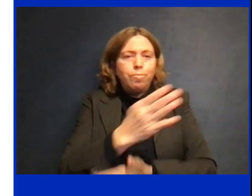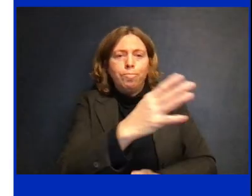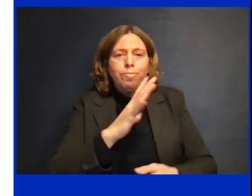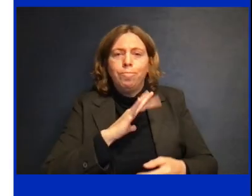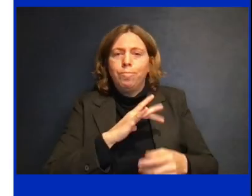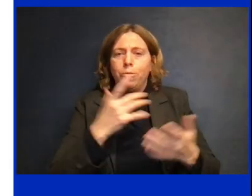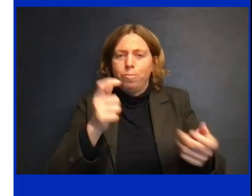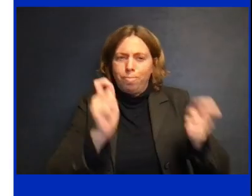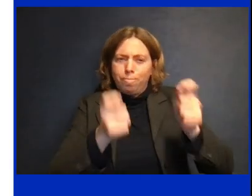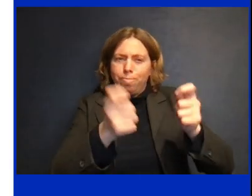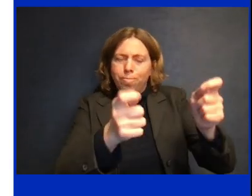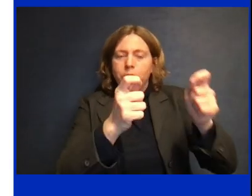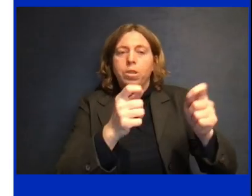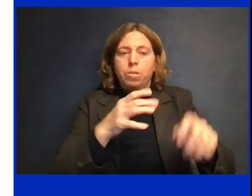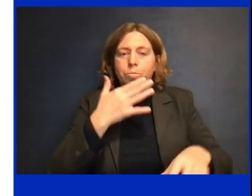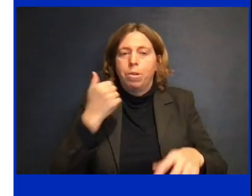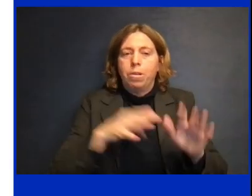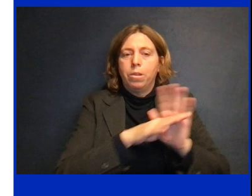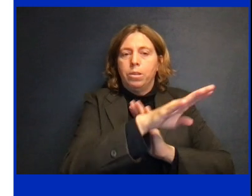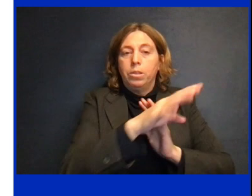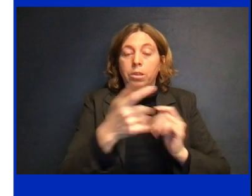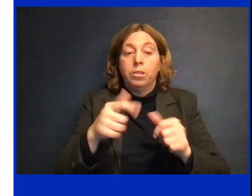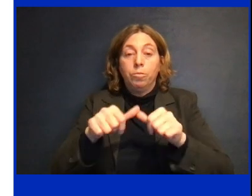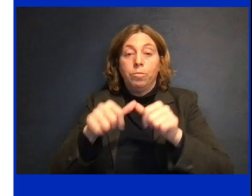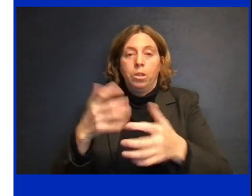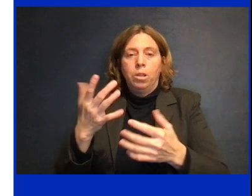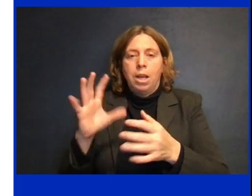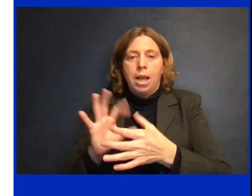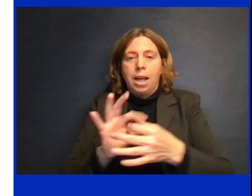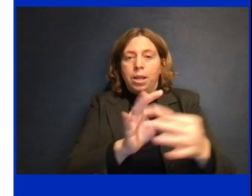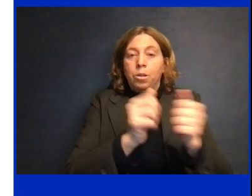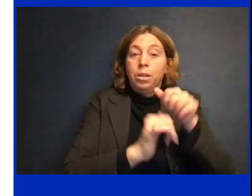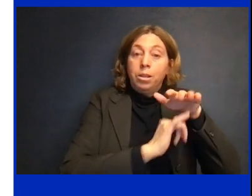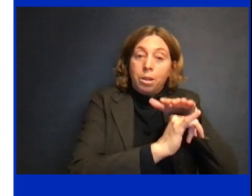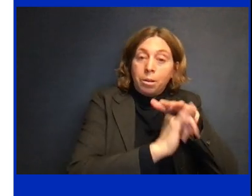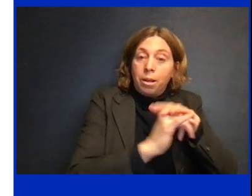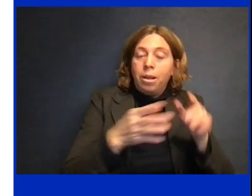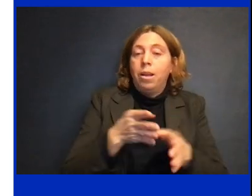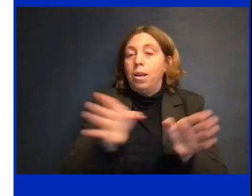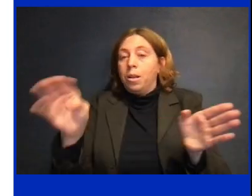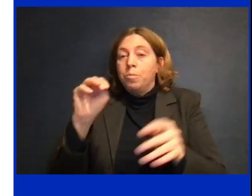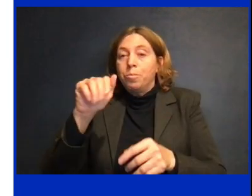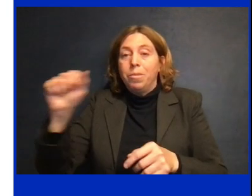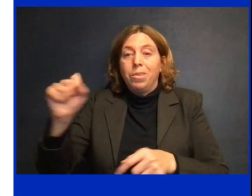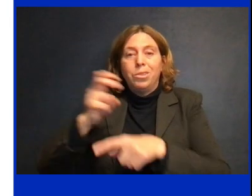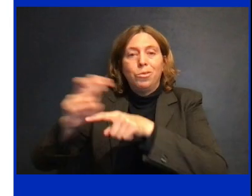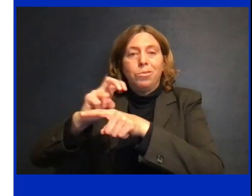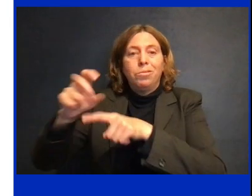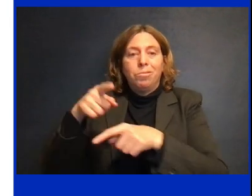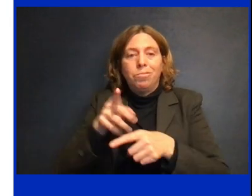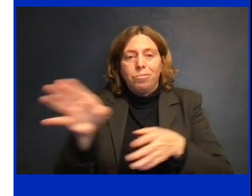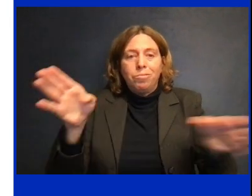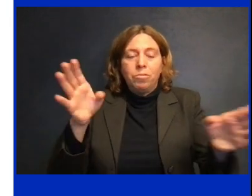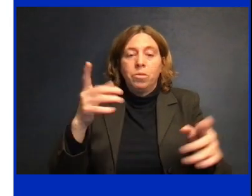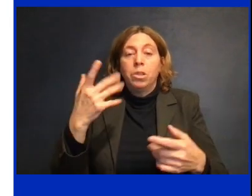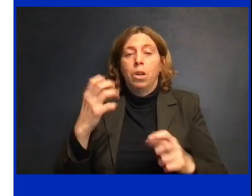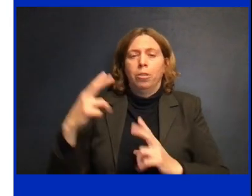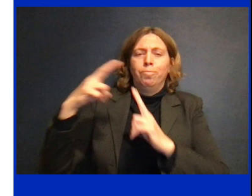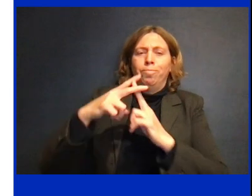objectives: maintain and enhance connectivity with subways and mass transit, deliver a